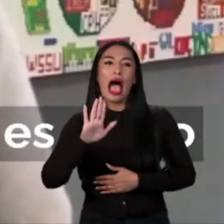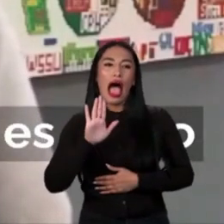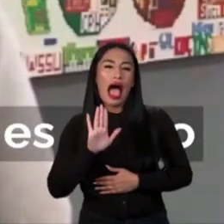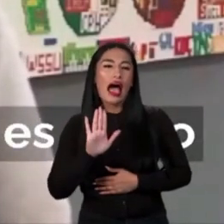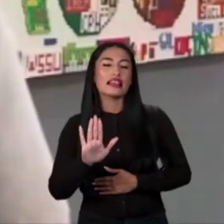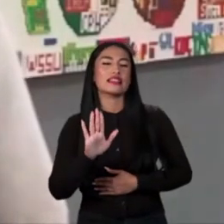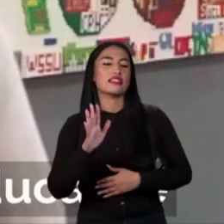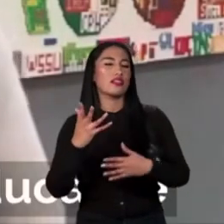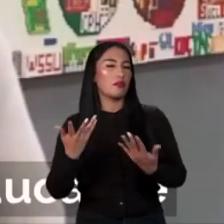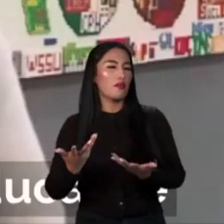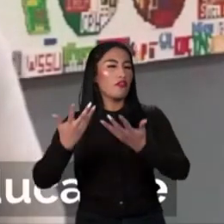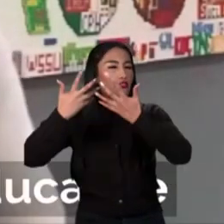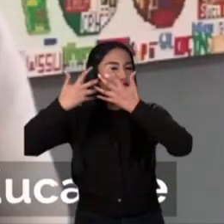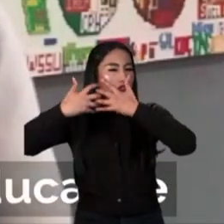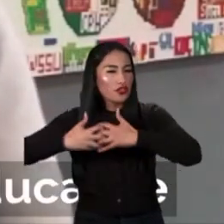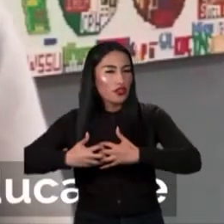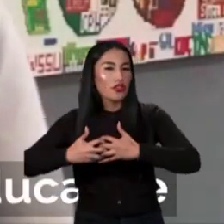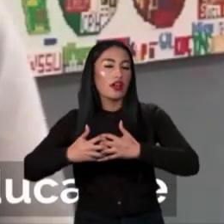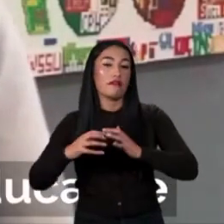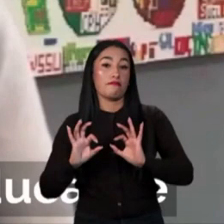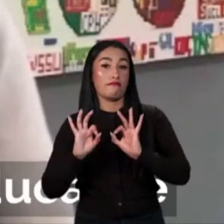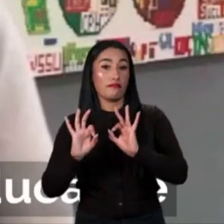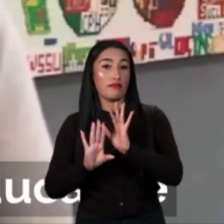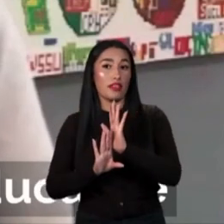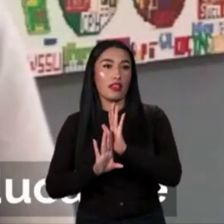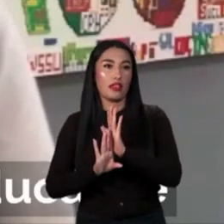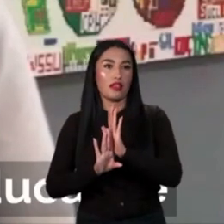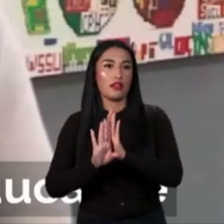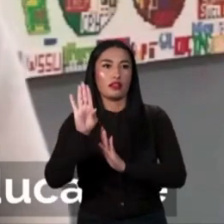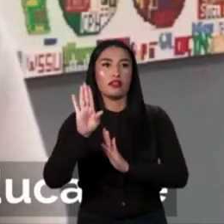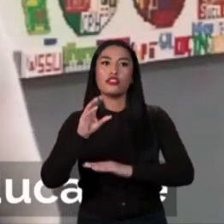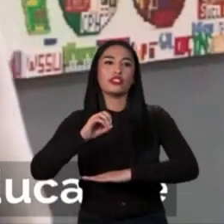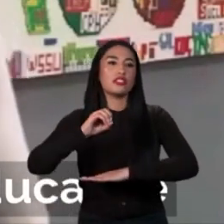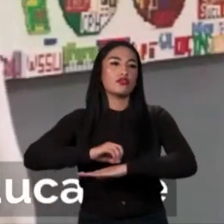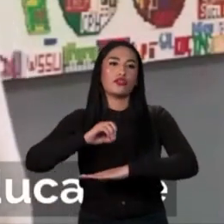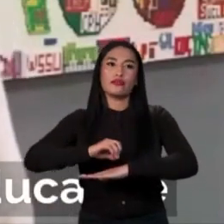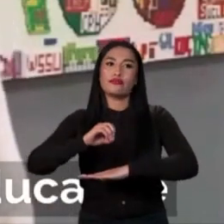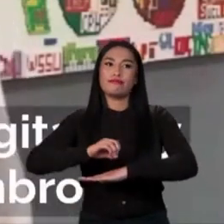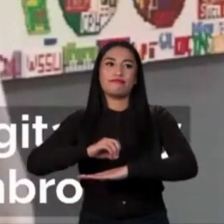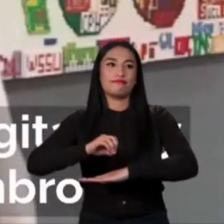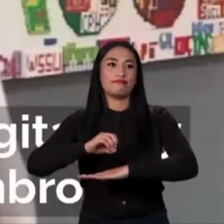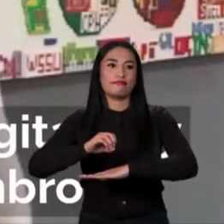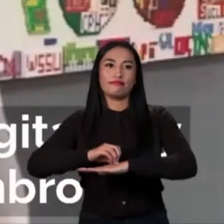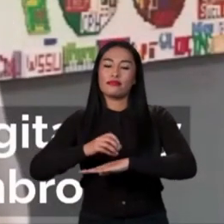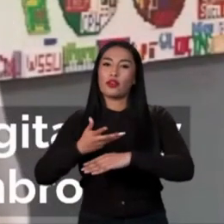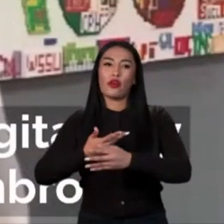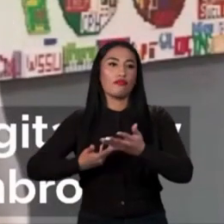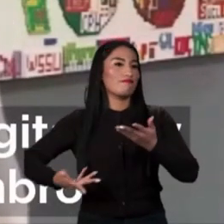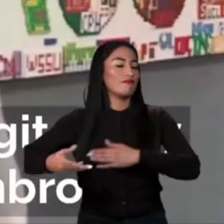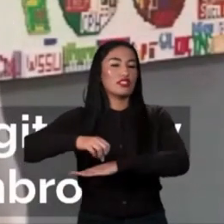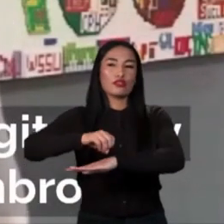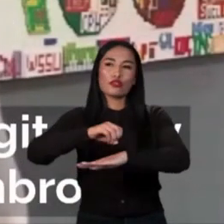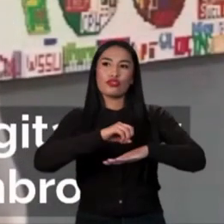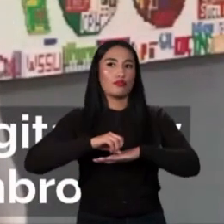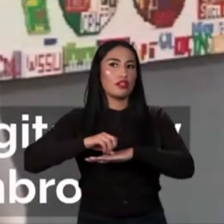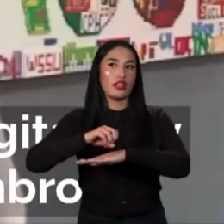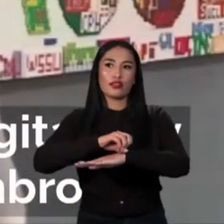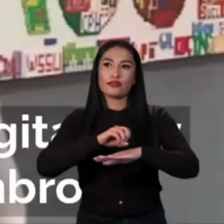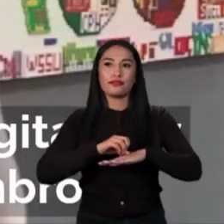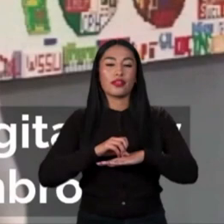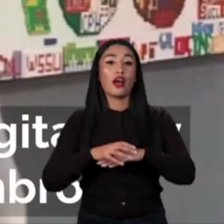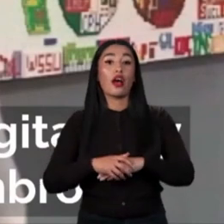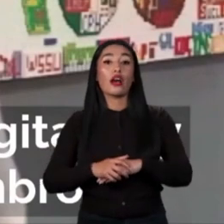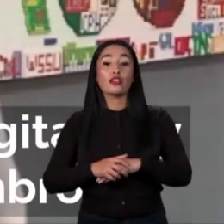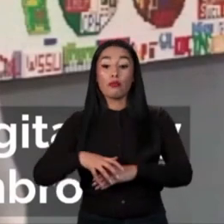is how it worked. So organizations like EDUCOS provide digital and